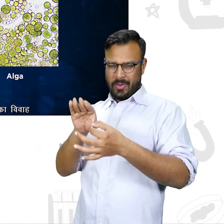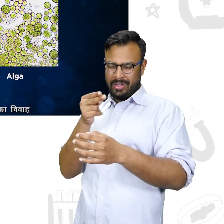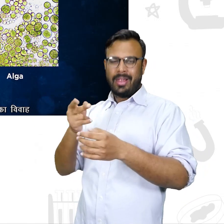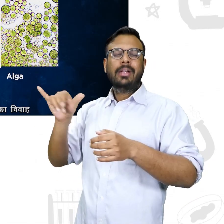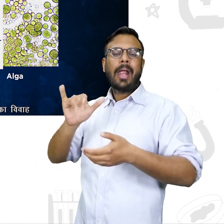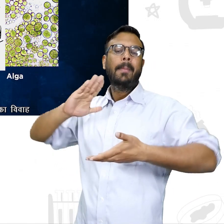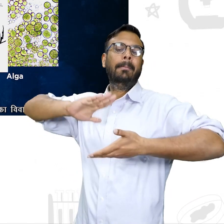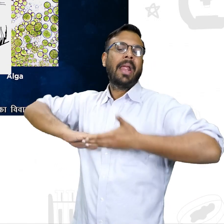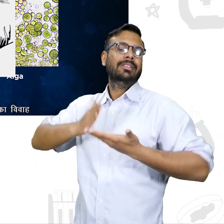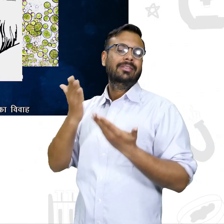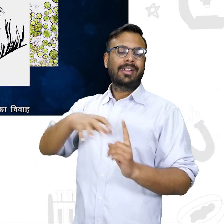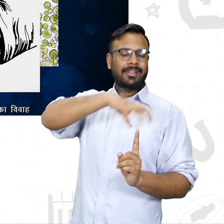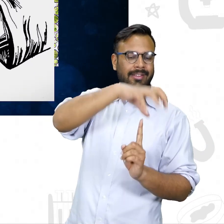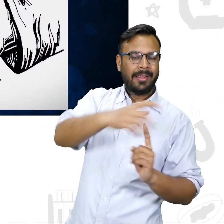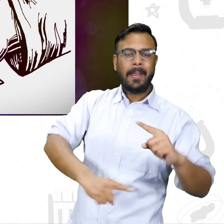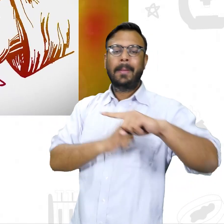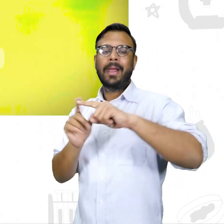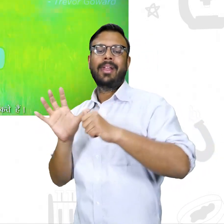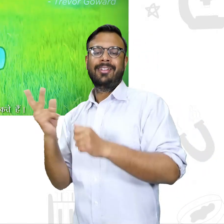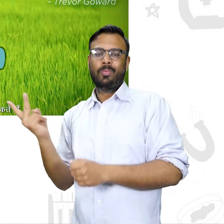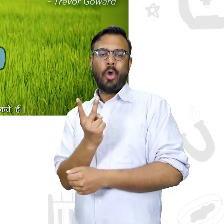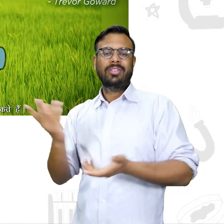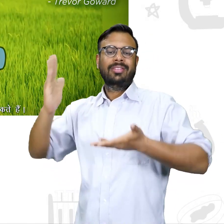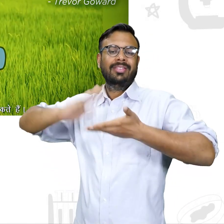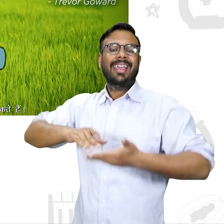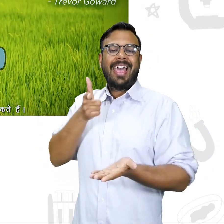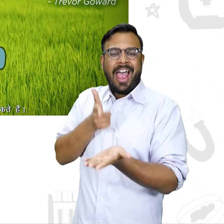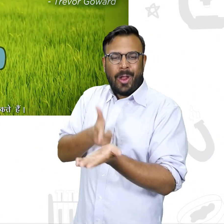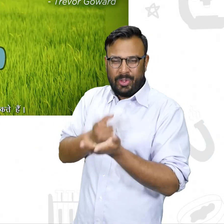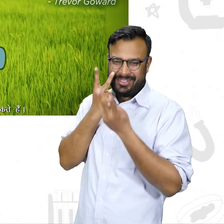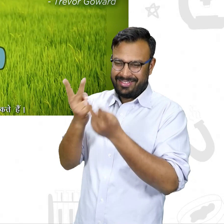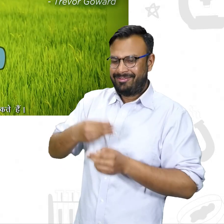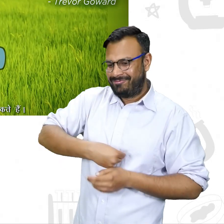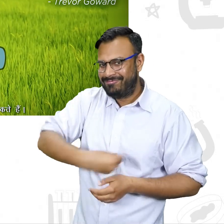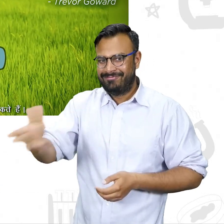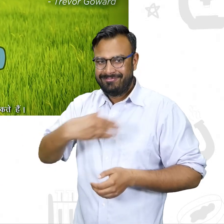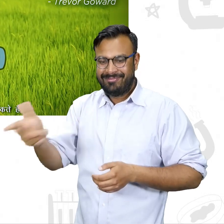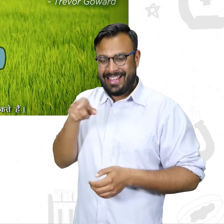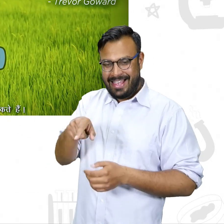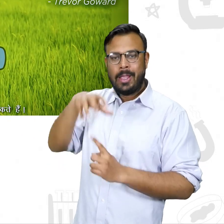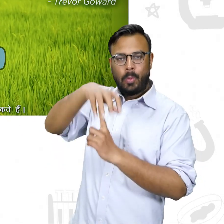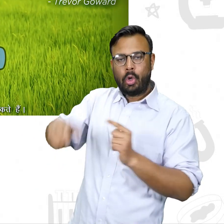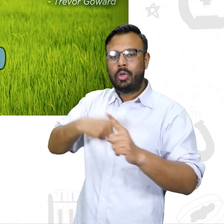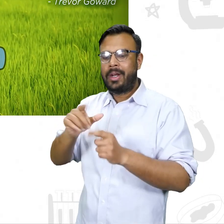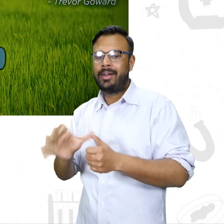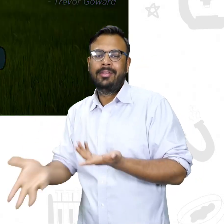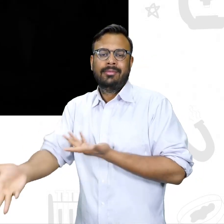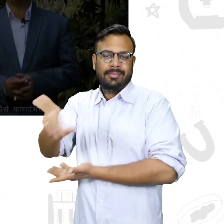kind of marriage between fungus and algae, or fungus doing the agriculture by cultivating the